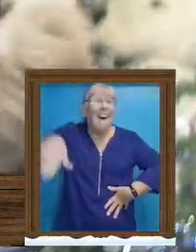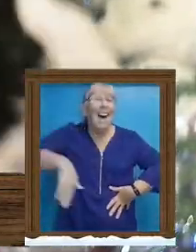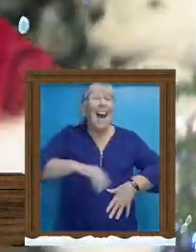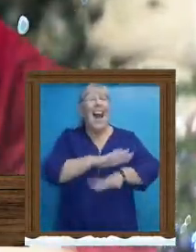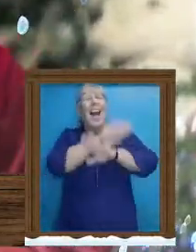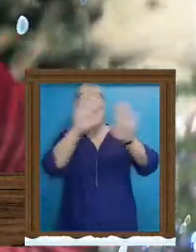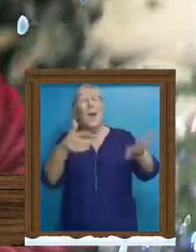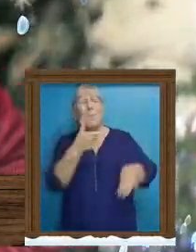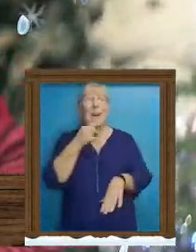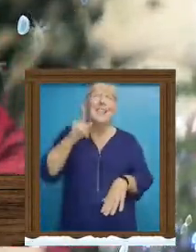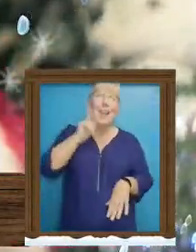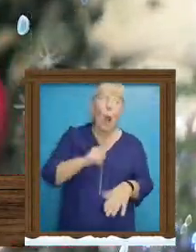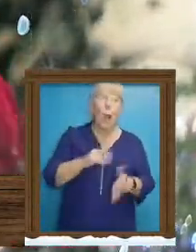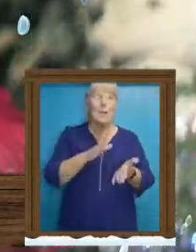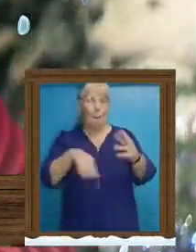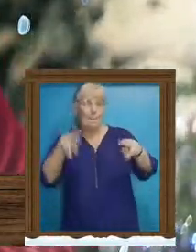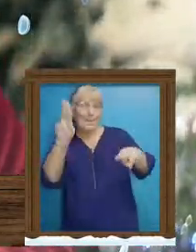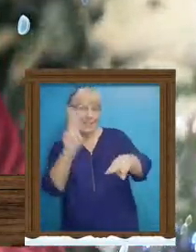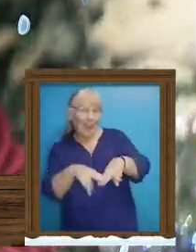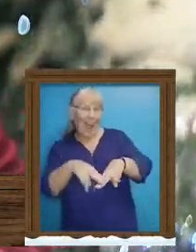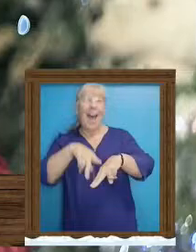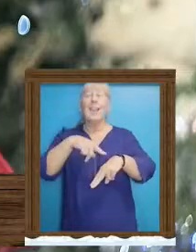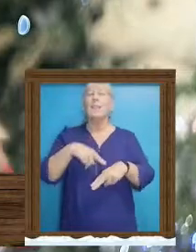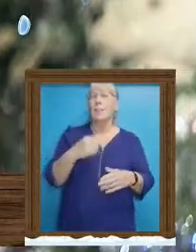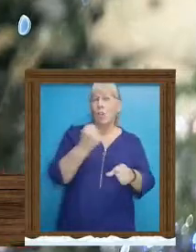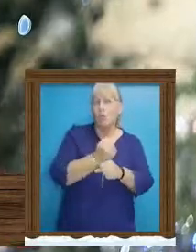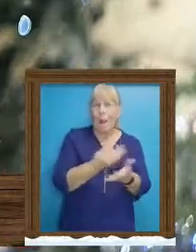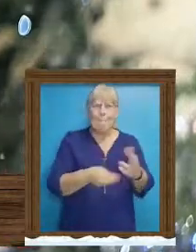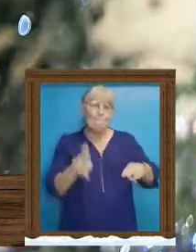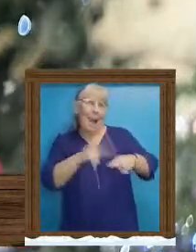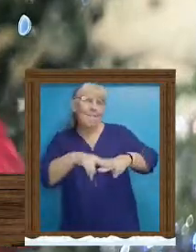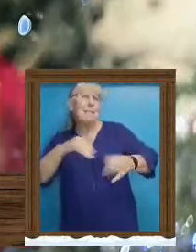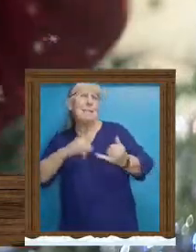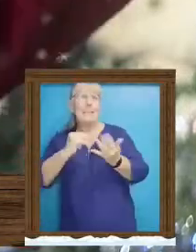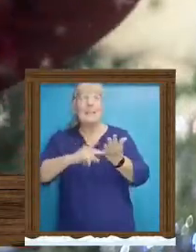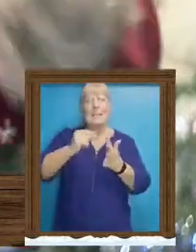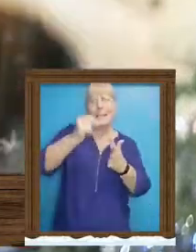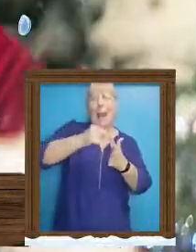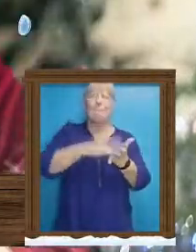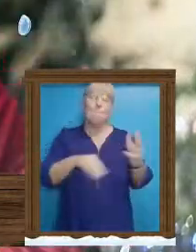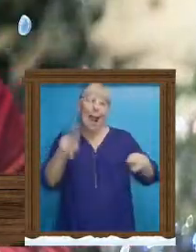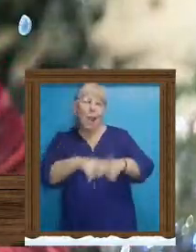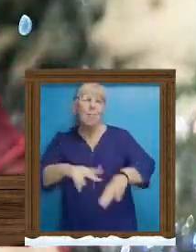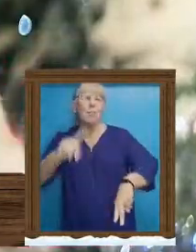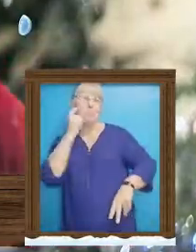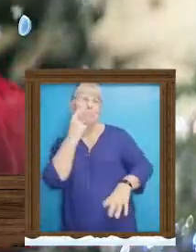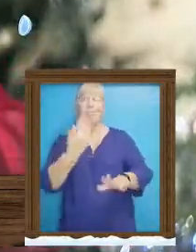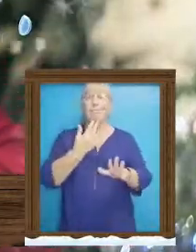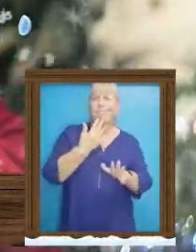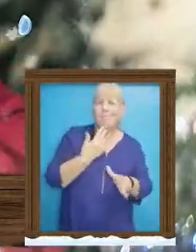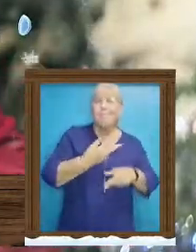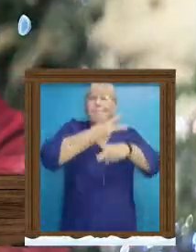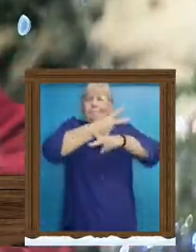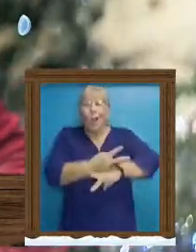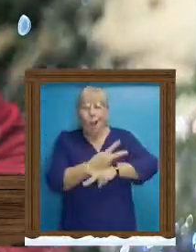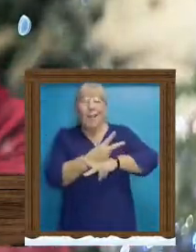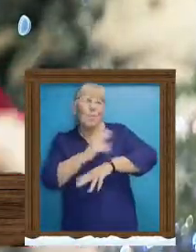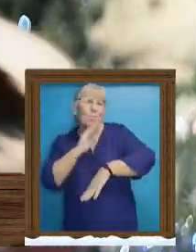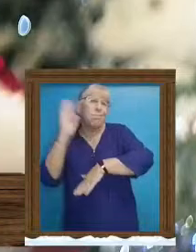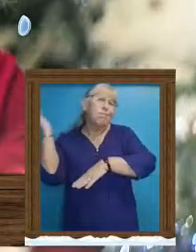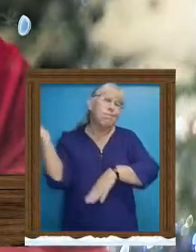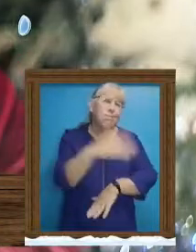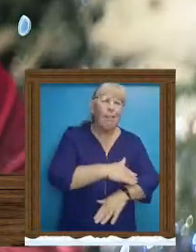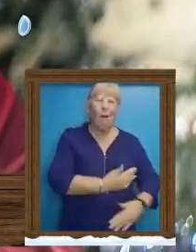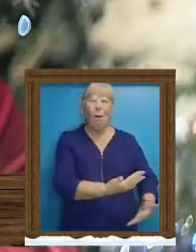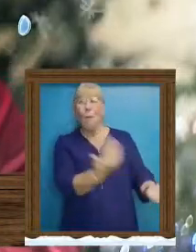Hello there, boys and girls, mums and dads, grandparents, step-parents, aunts and uncles, and guardians. Oh,